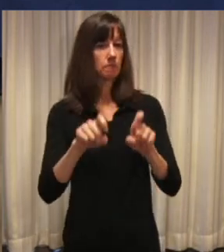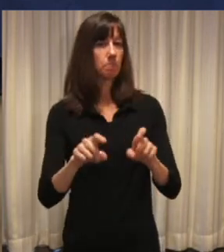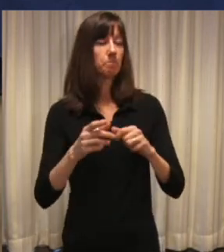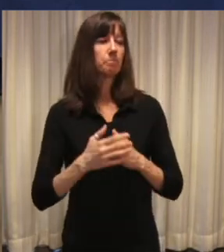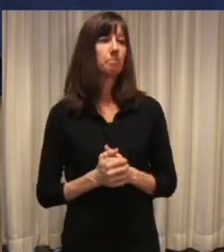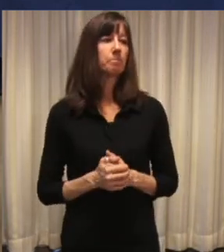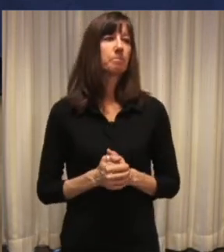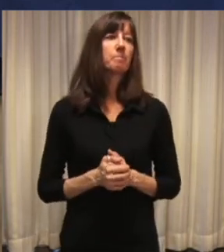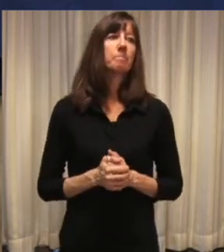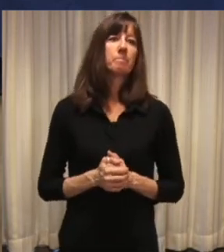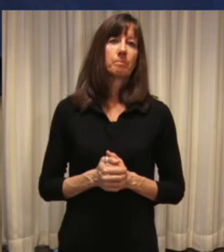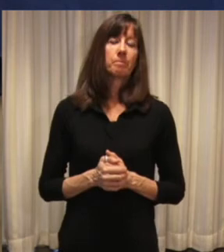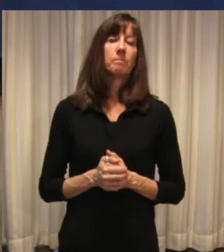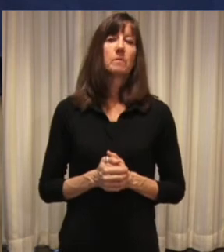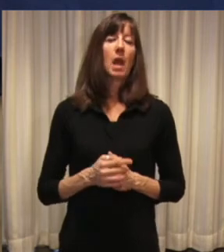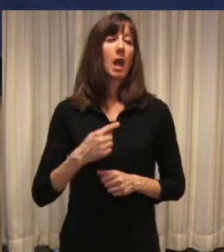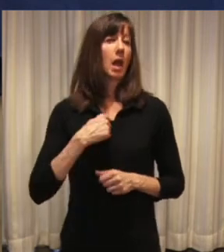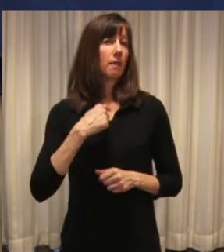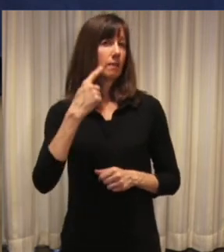And then I think